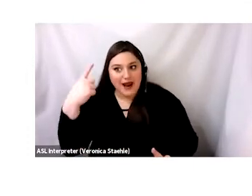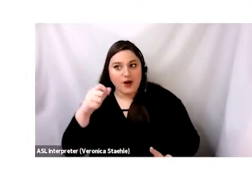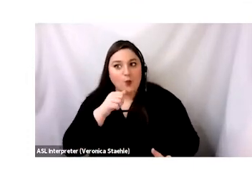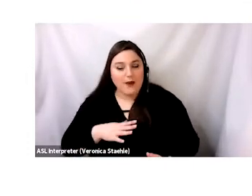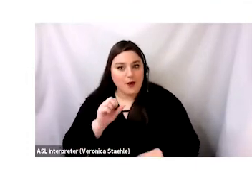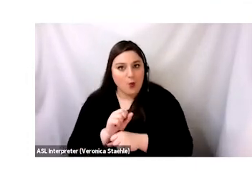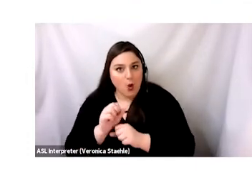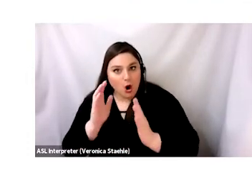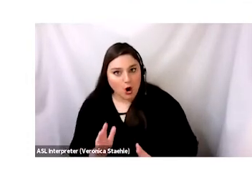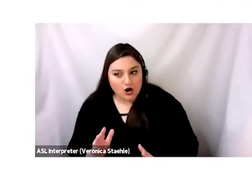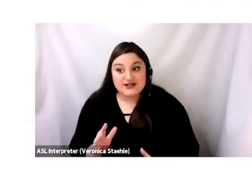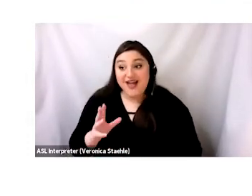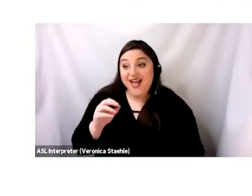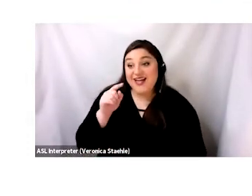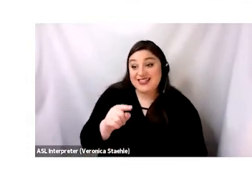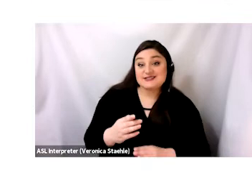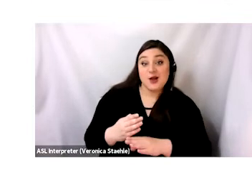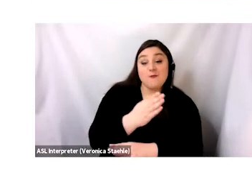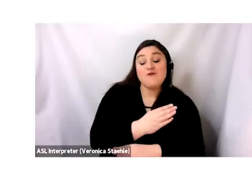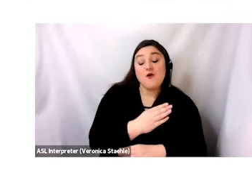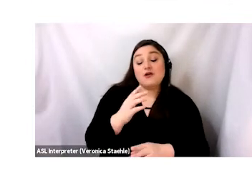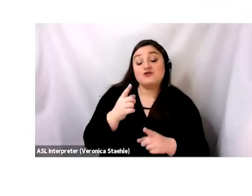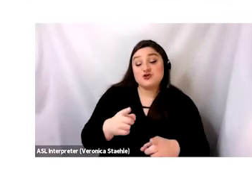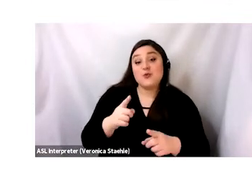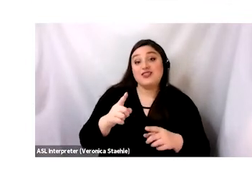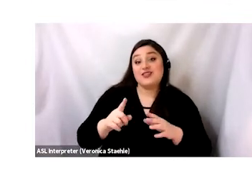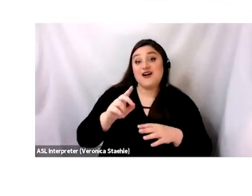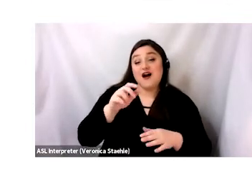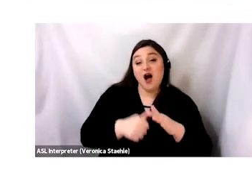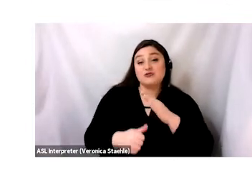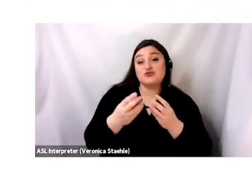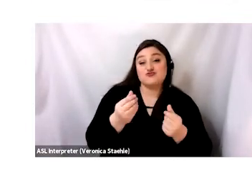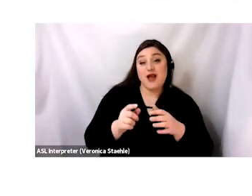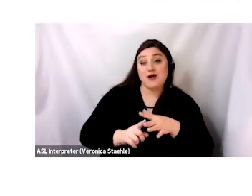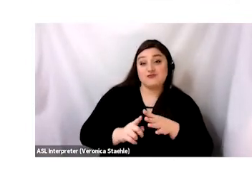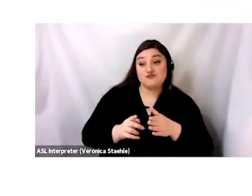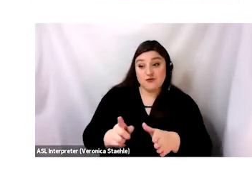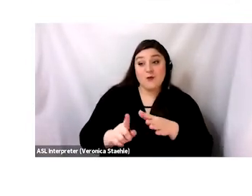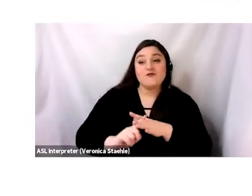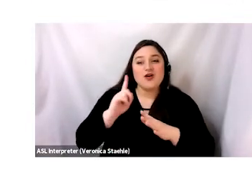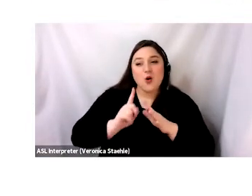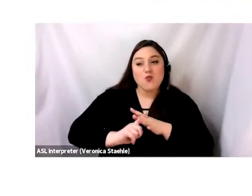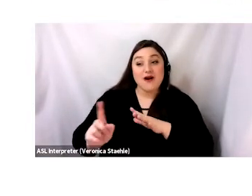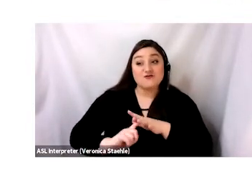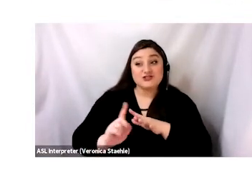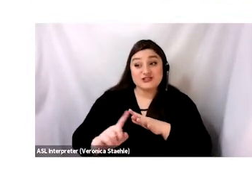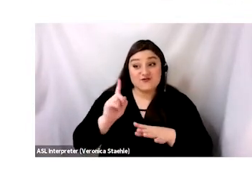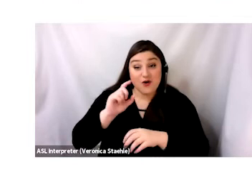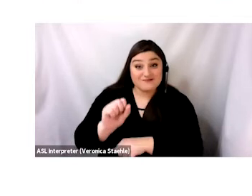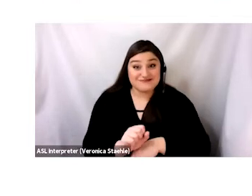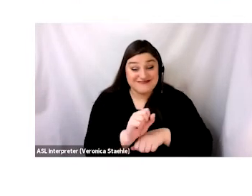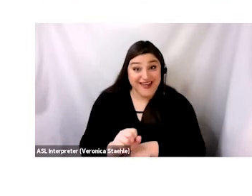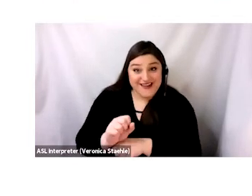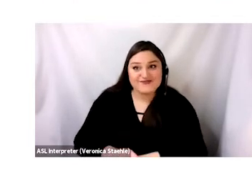of the Underground Railroad used quilts to mark escape routes and houses of refuge for runaway slaves. And during and after the